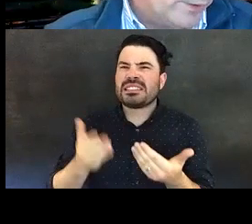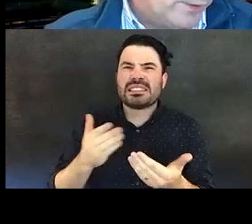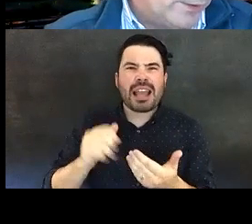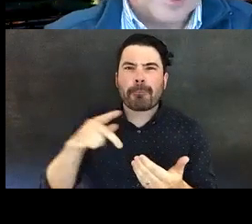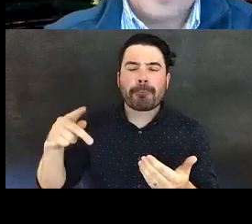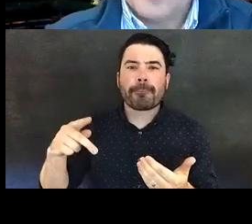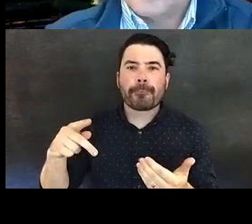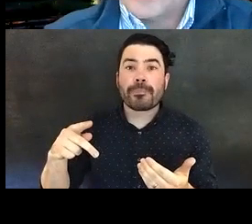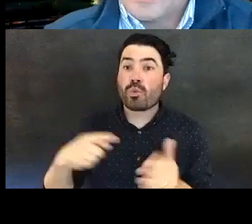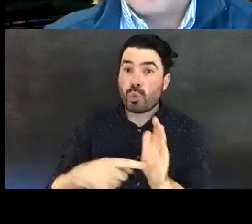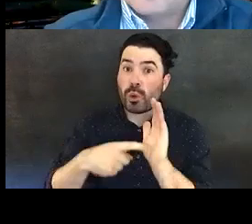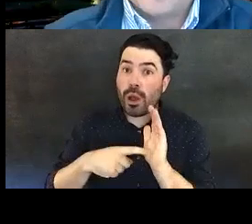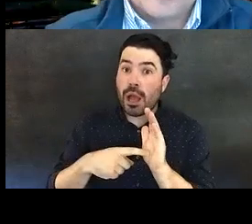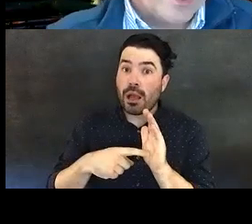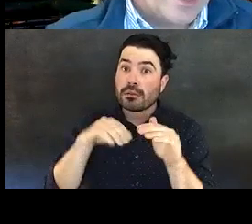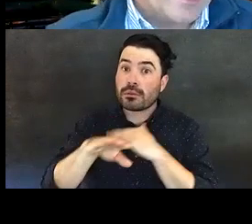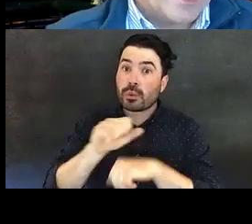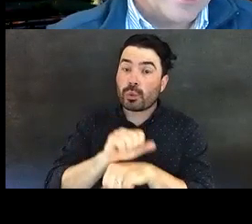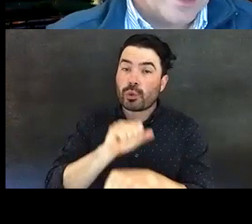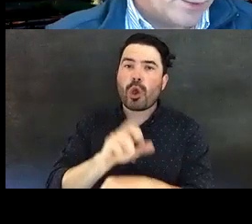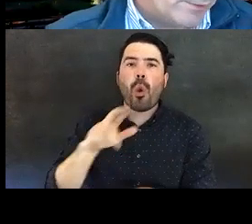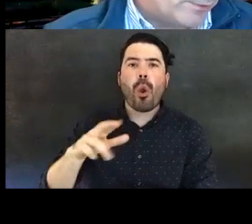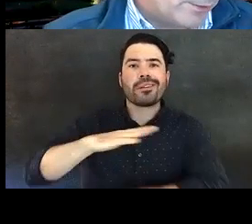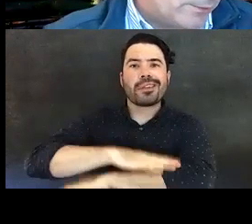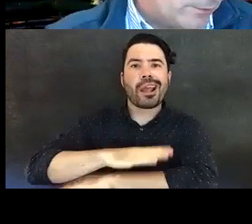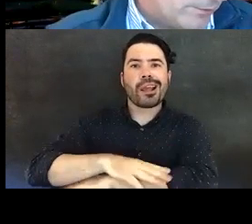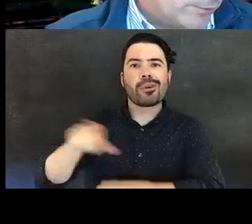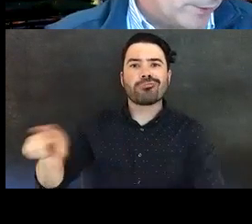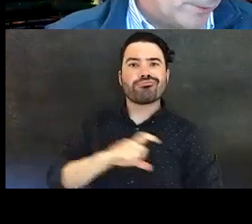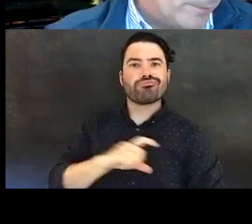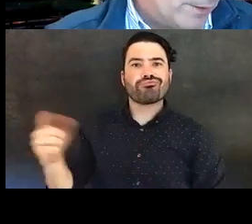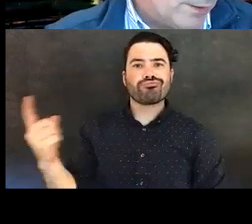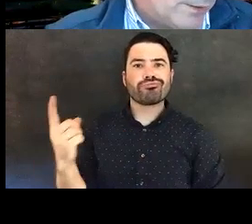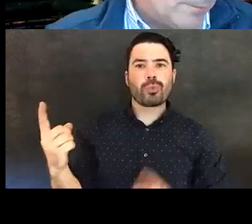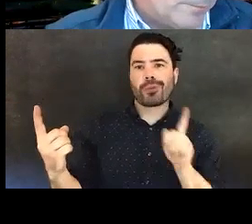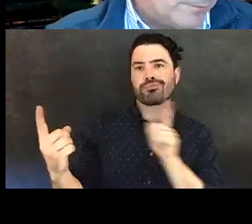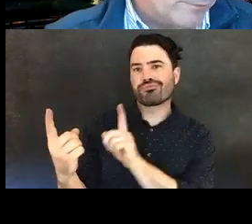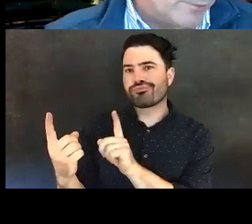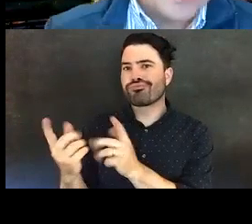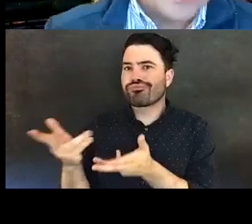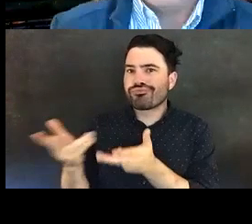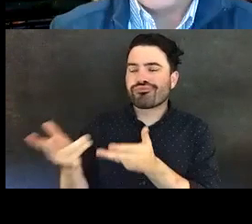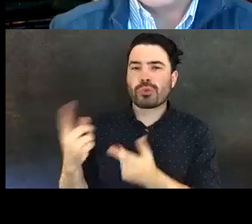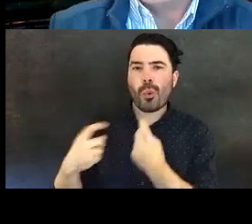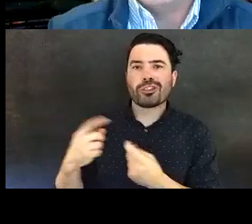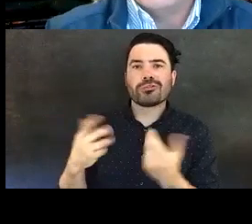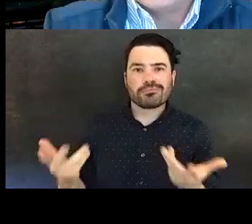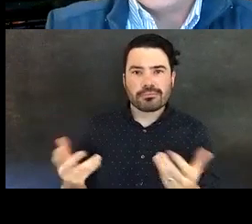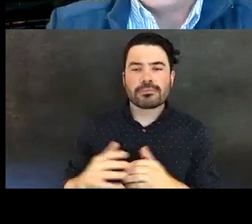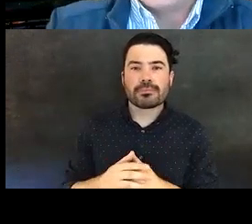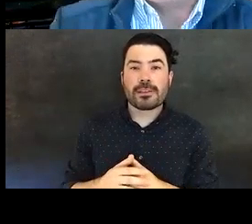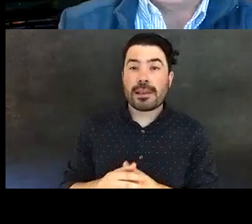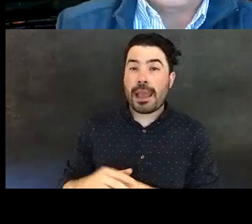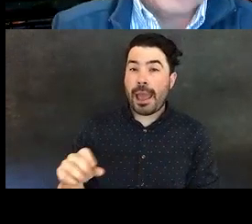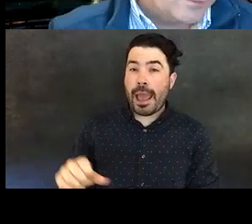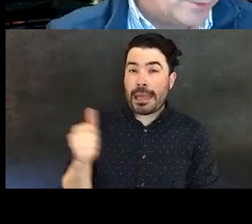or stop at the screeners that are at the station to do the screening. For Michigan Medicine employees